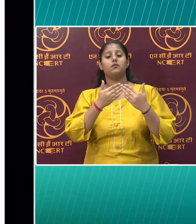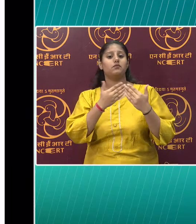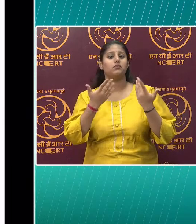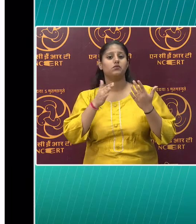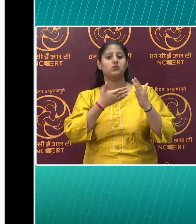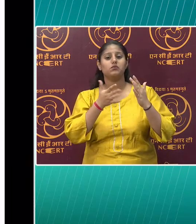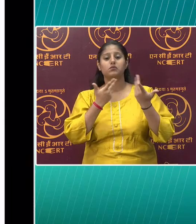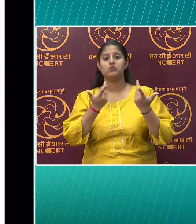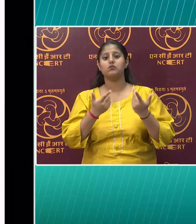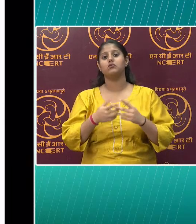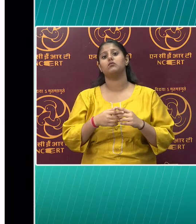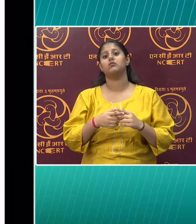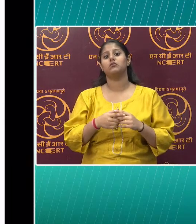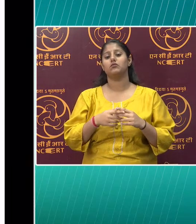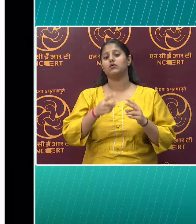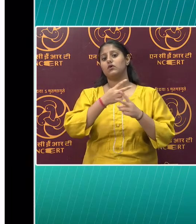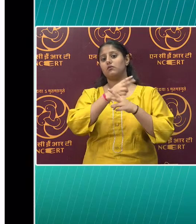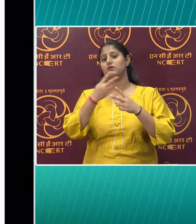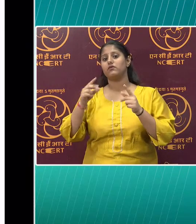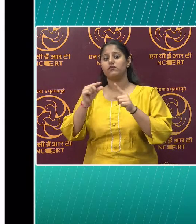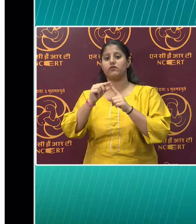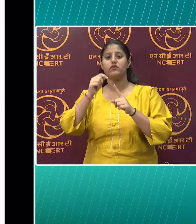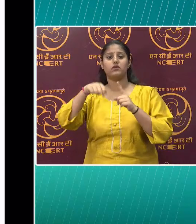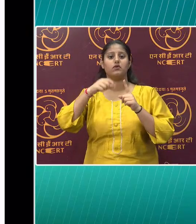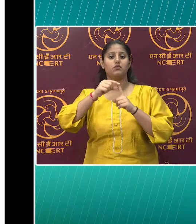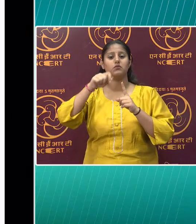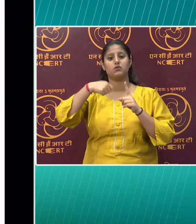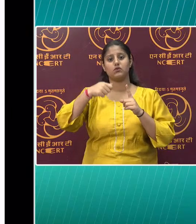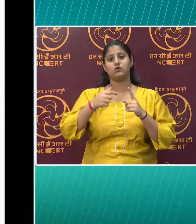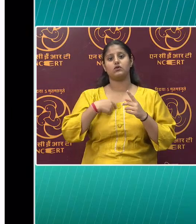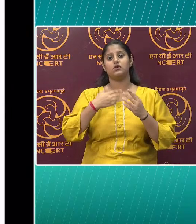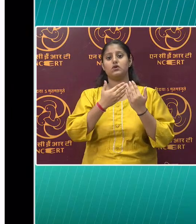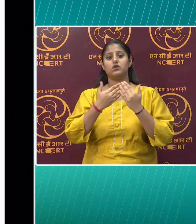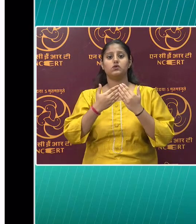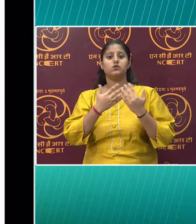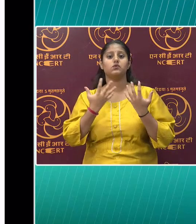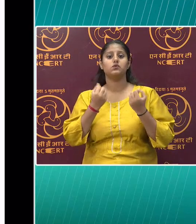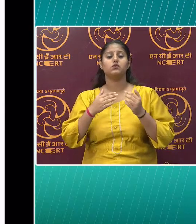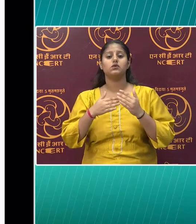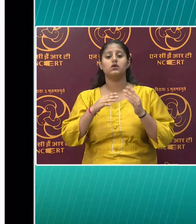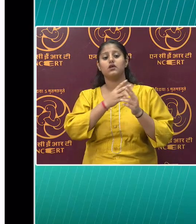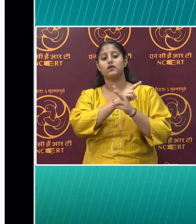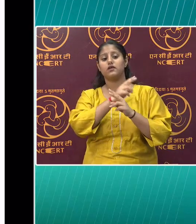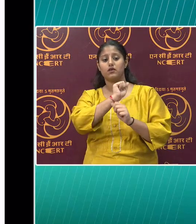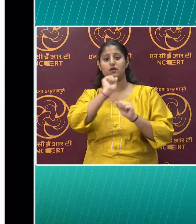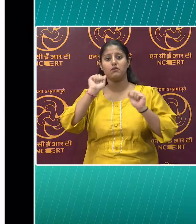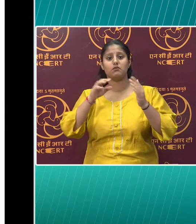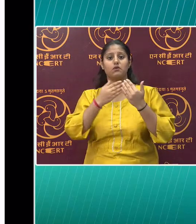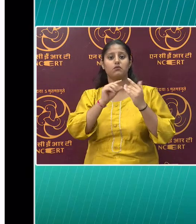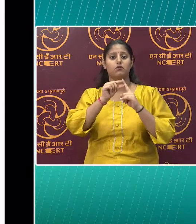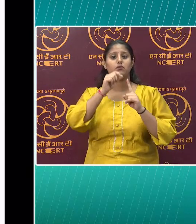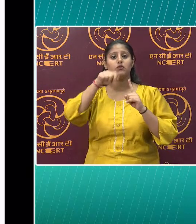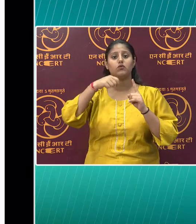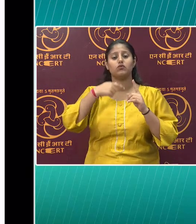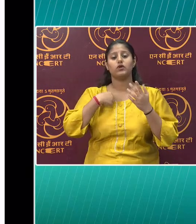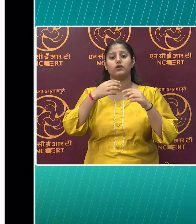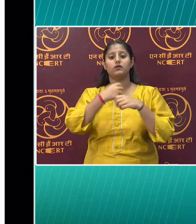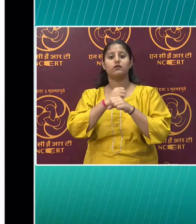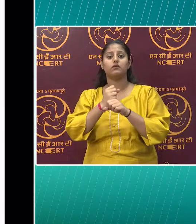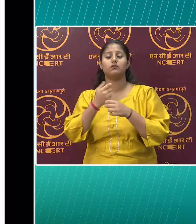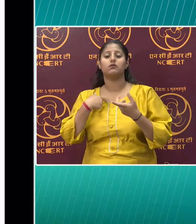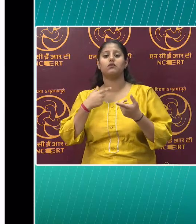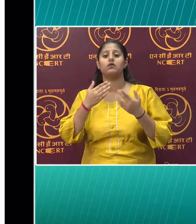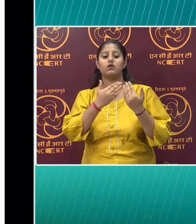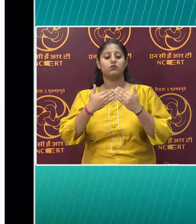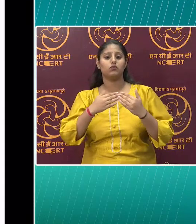fire. And we have given project templates. So if schools want to develop their own projects, they can use this template and develop the